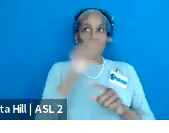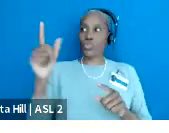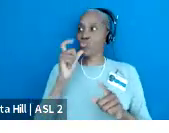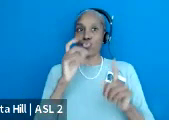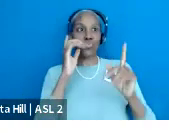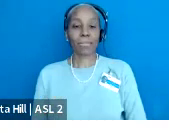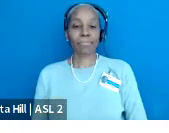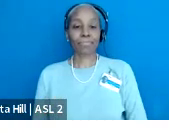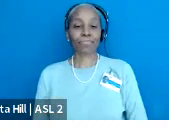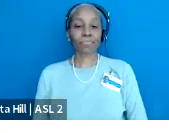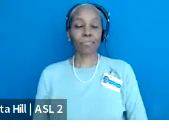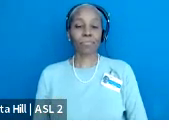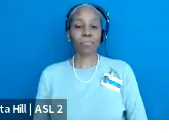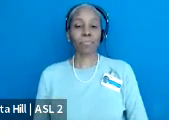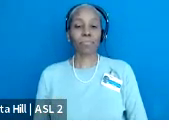law enforcement.